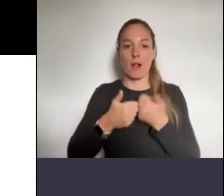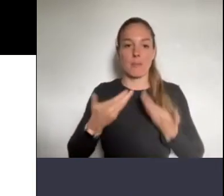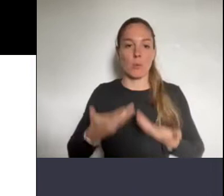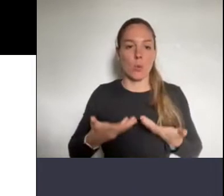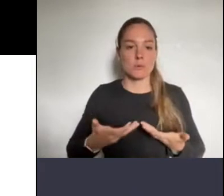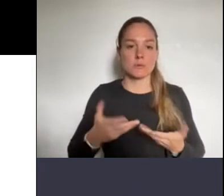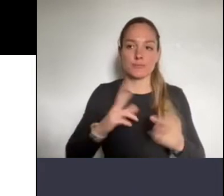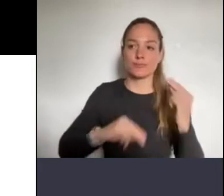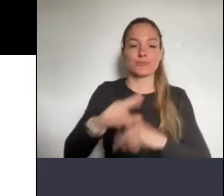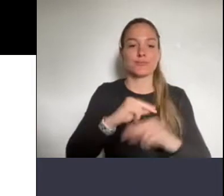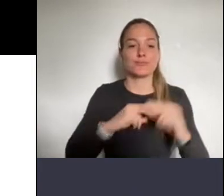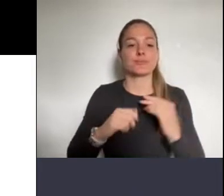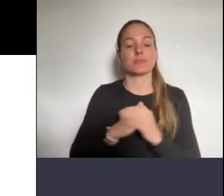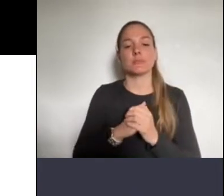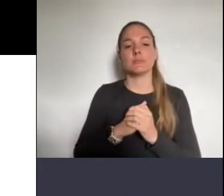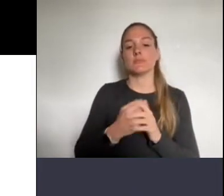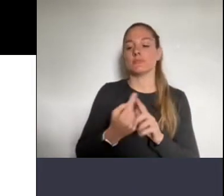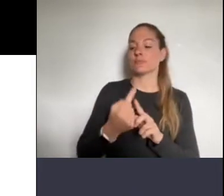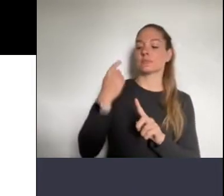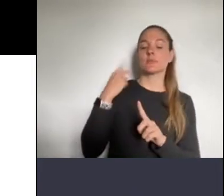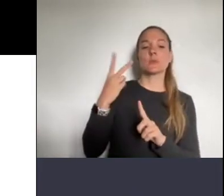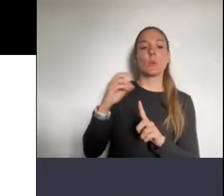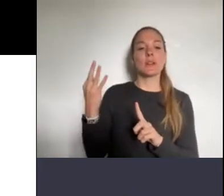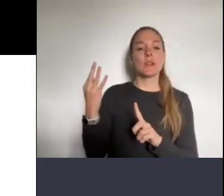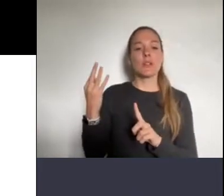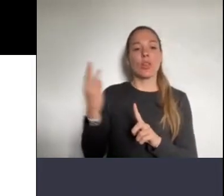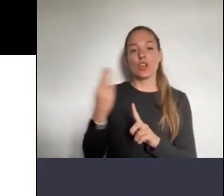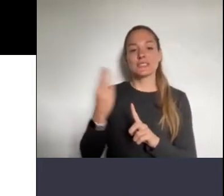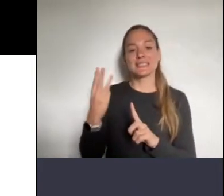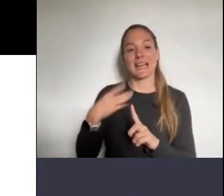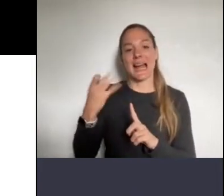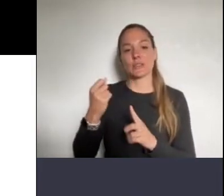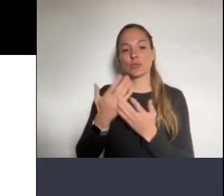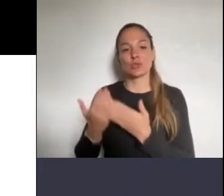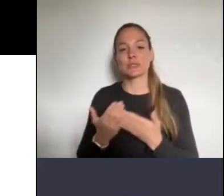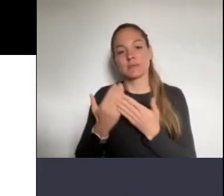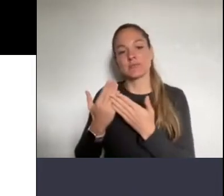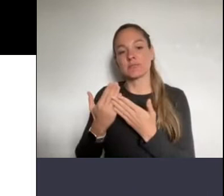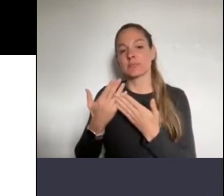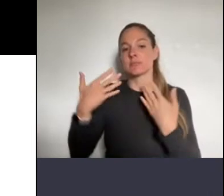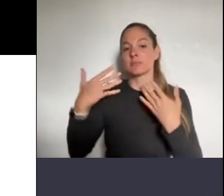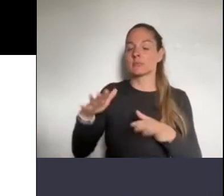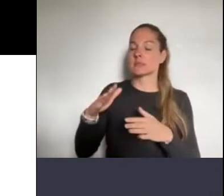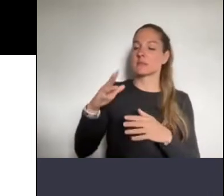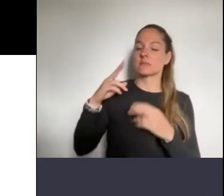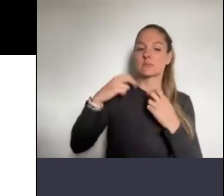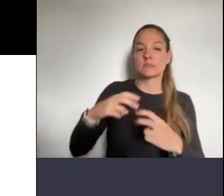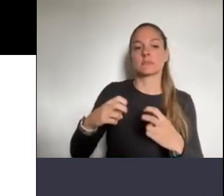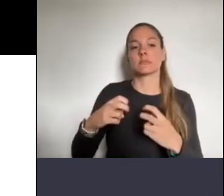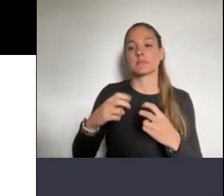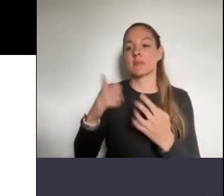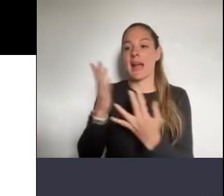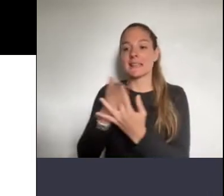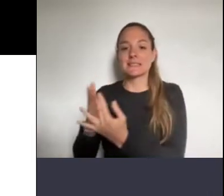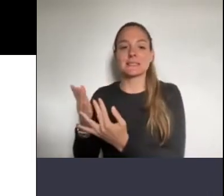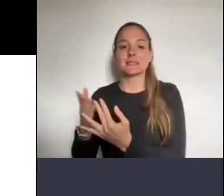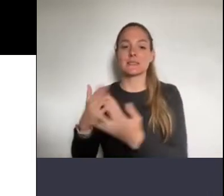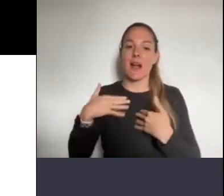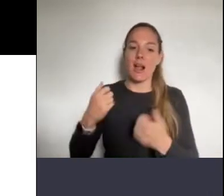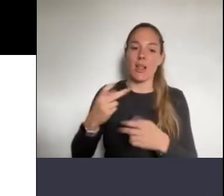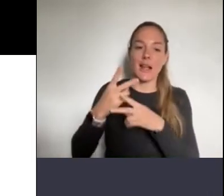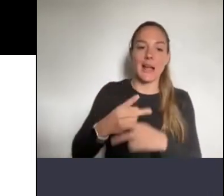that had been done in 2013, which looked at the analysis of current health and access to healthcare of deaf people in